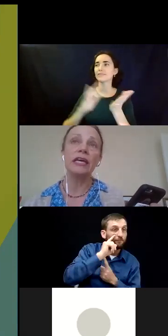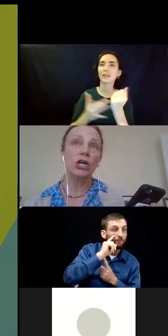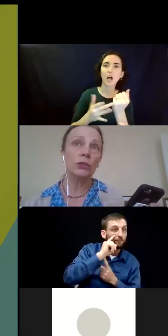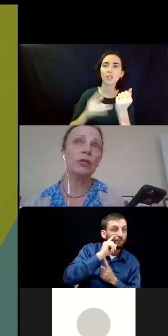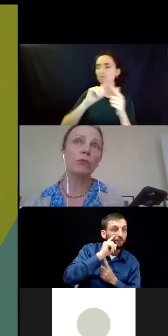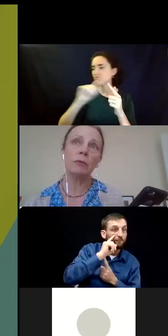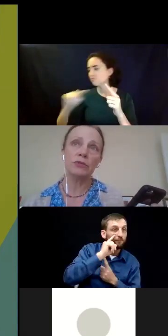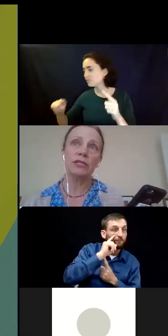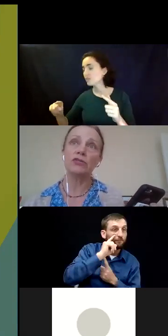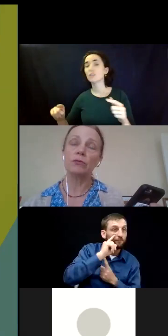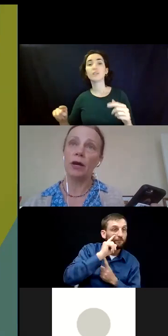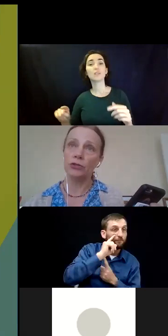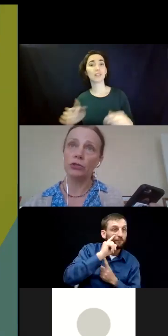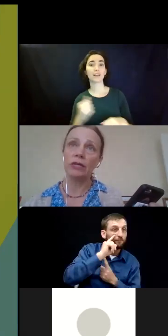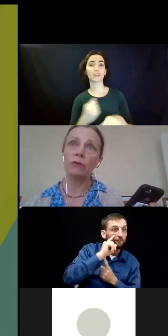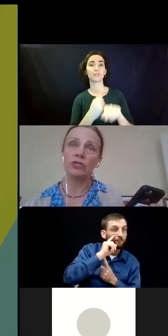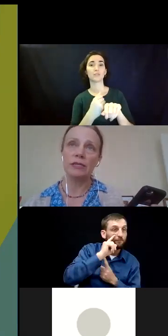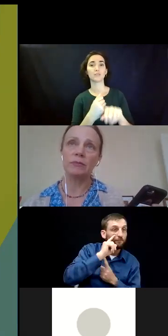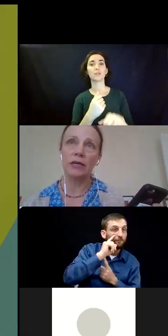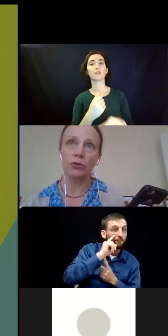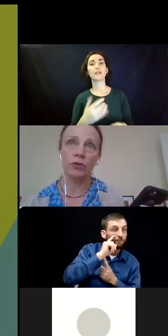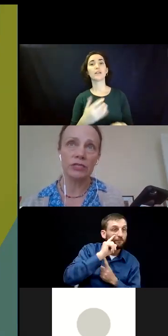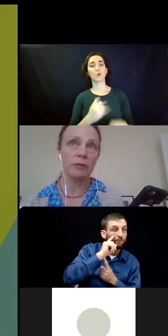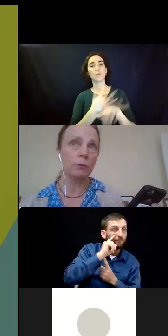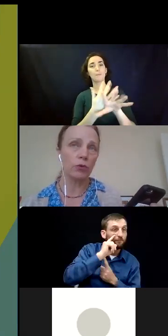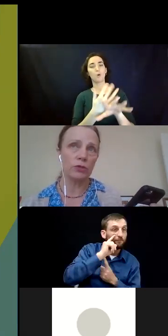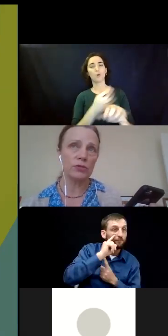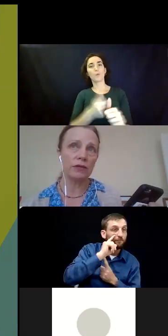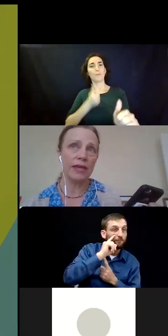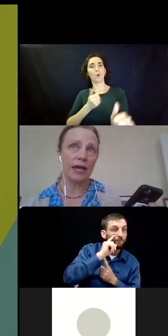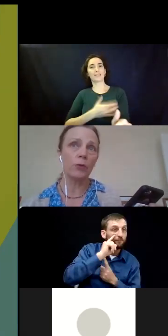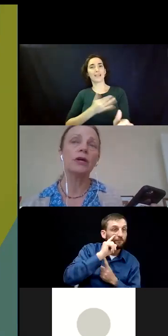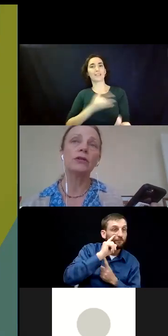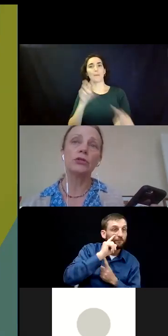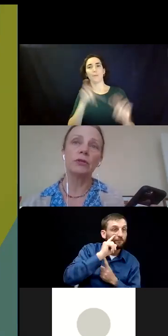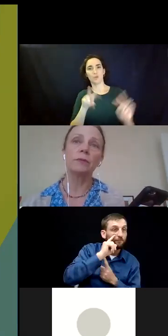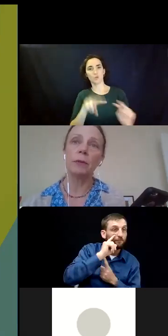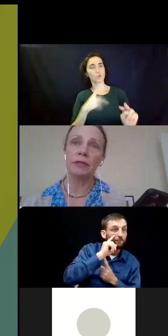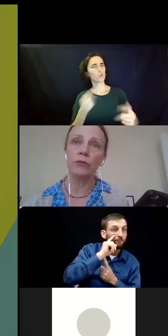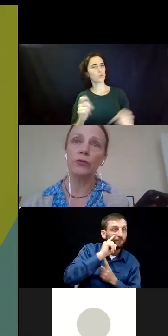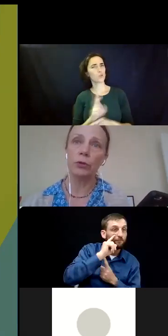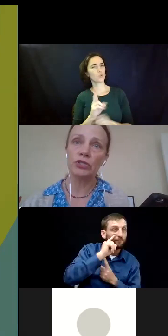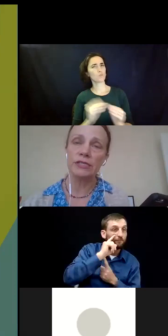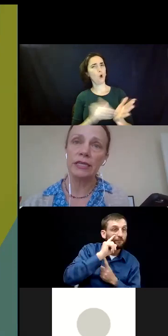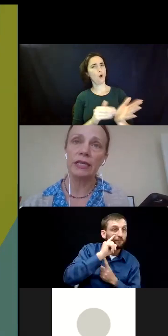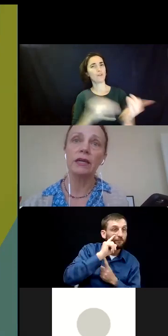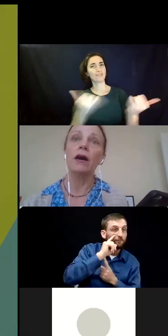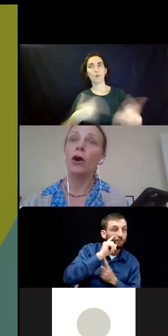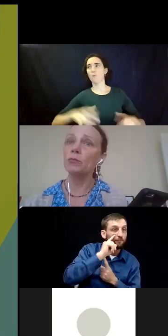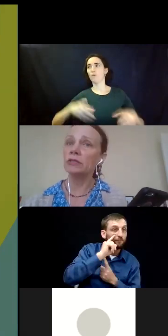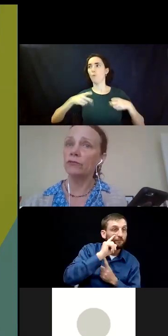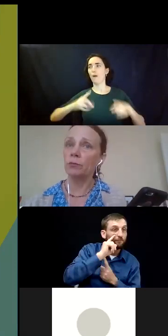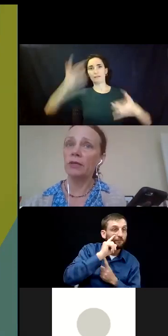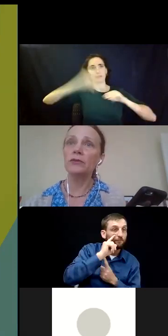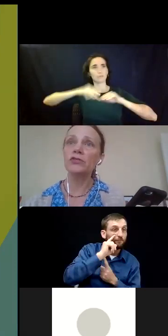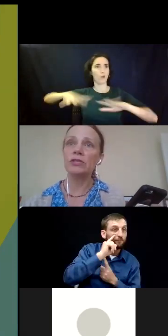technology, including remote sensor monitoring, which is something that we're trying to make more use of now during the public health emergency,